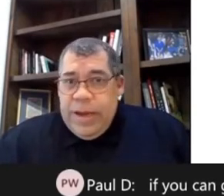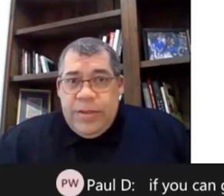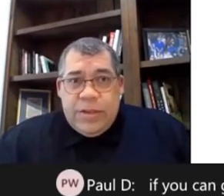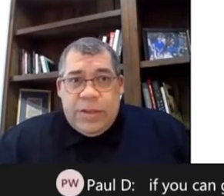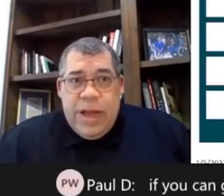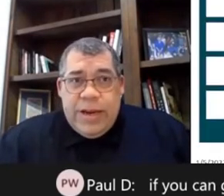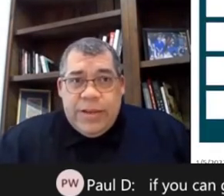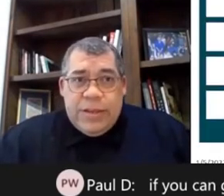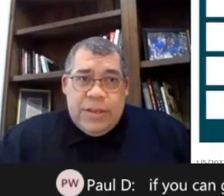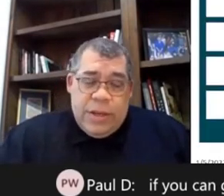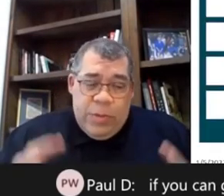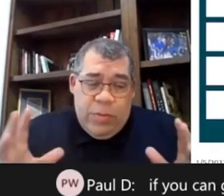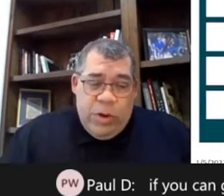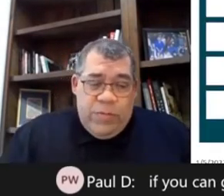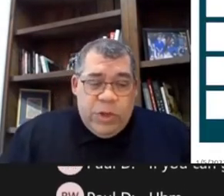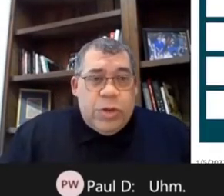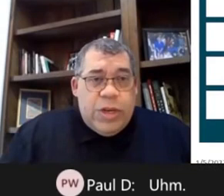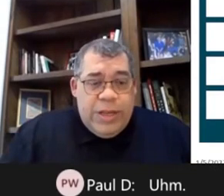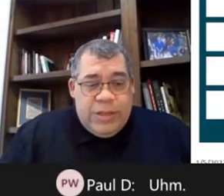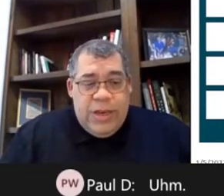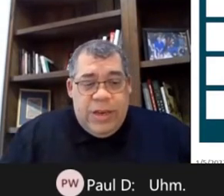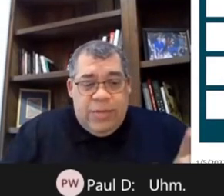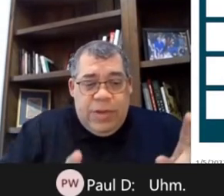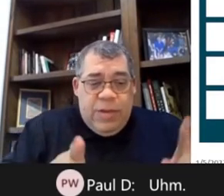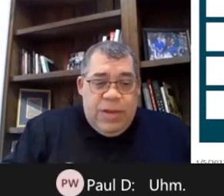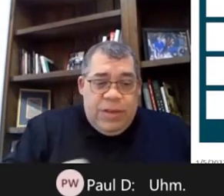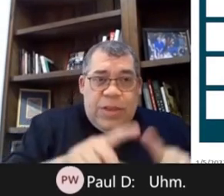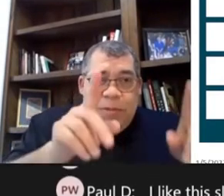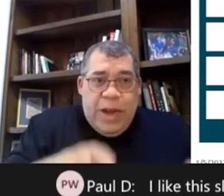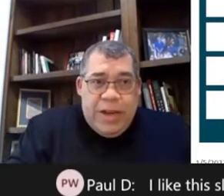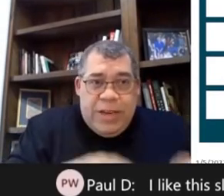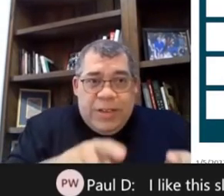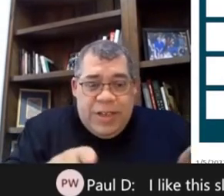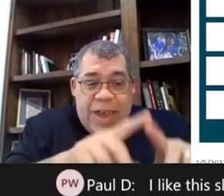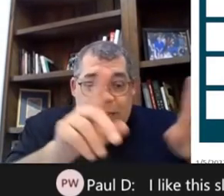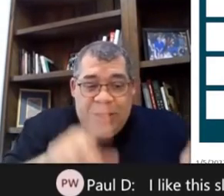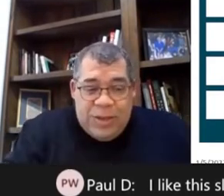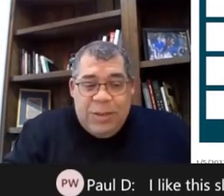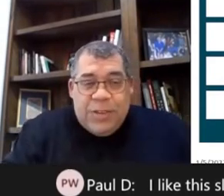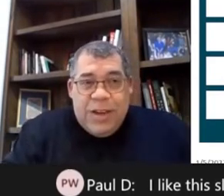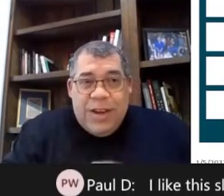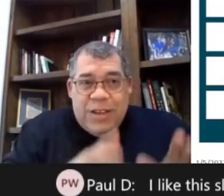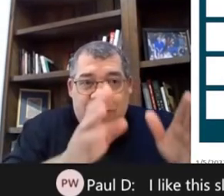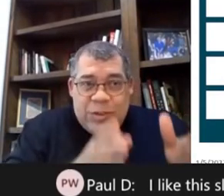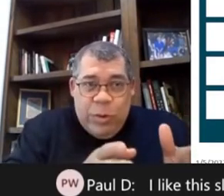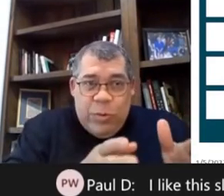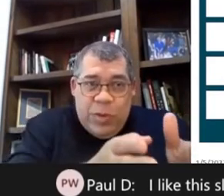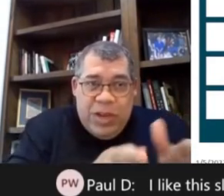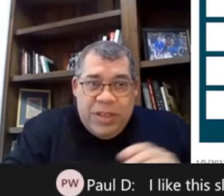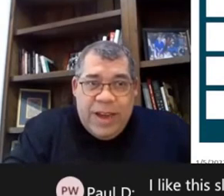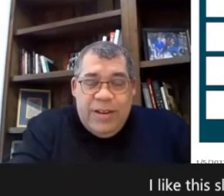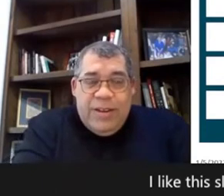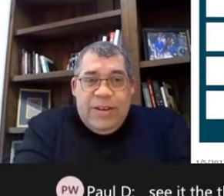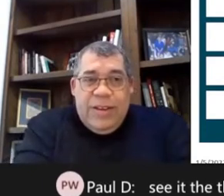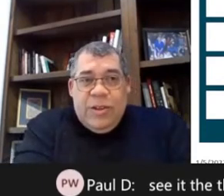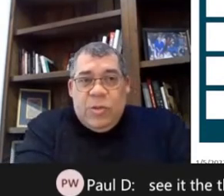I like this slide because it's a little bit more visual and you can't see it. The themes and ideas, the 8 themes and ideas is what would